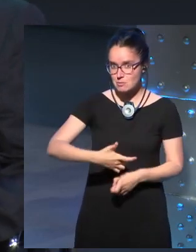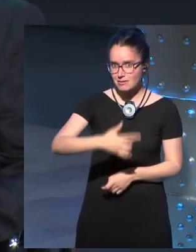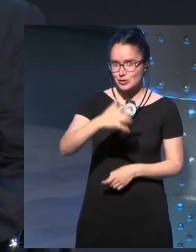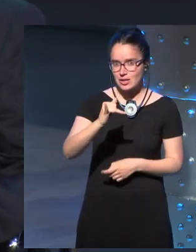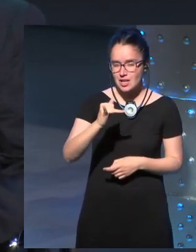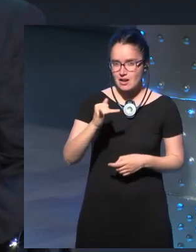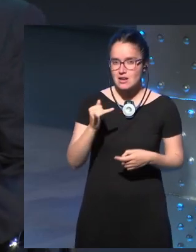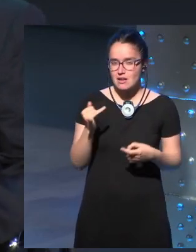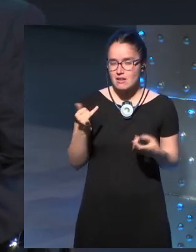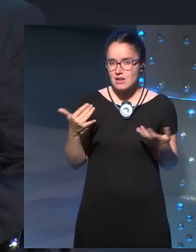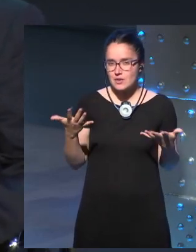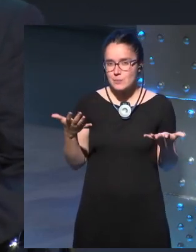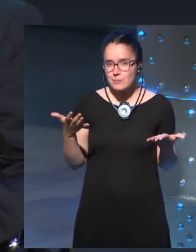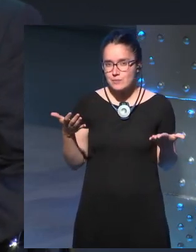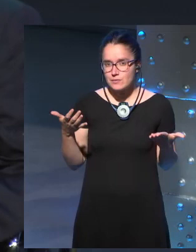that we human beings have